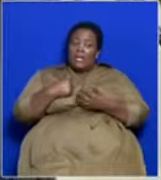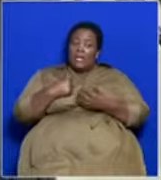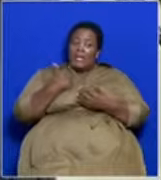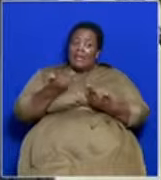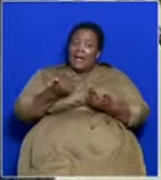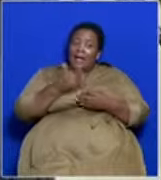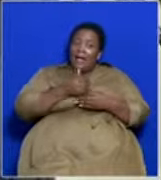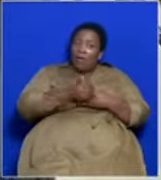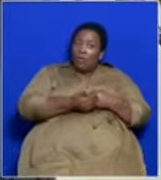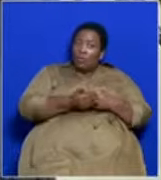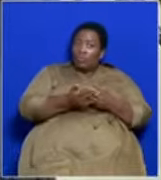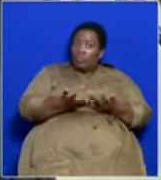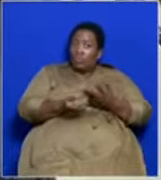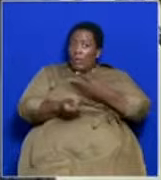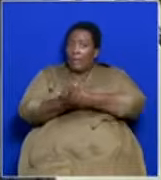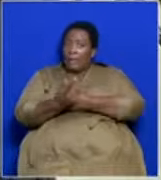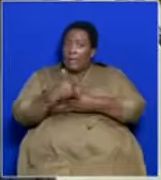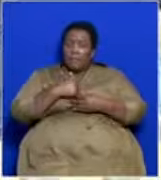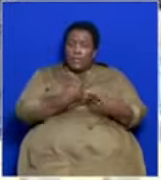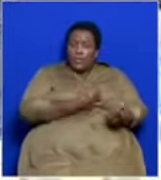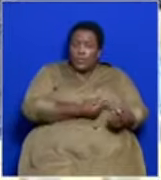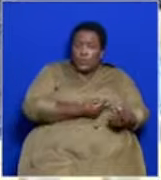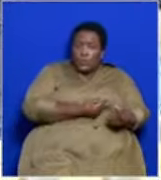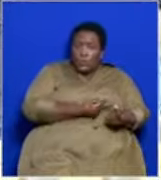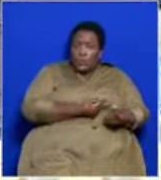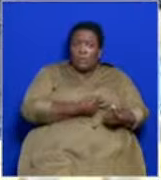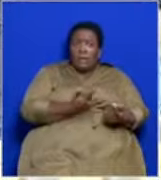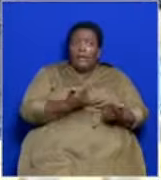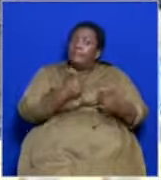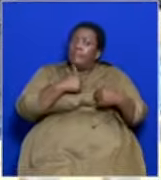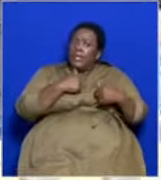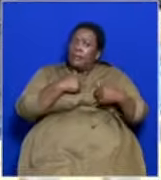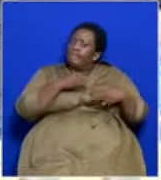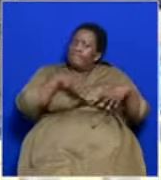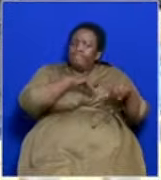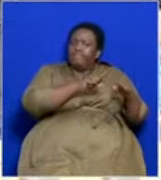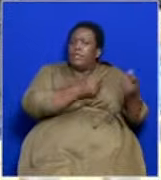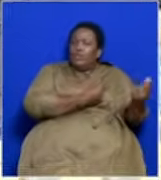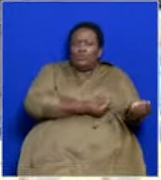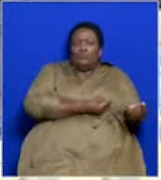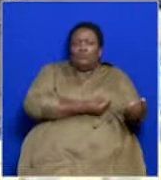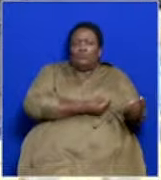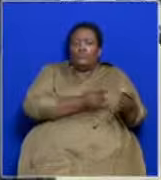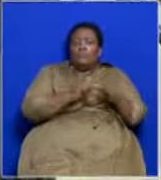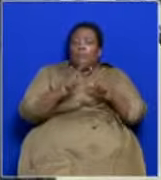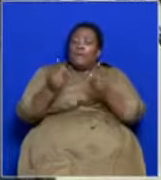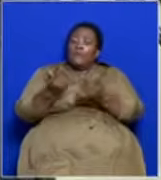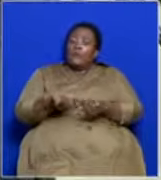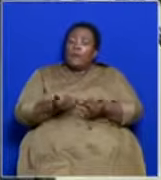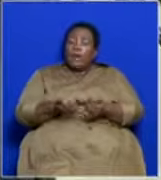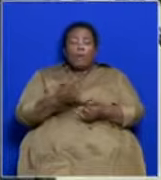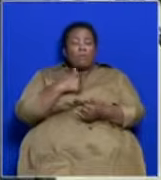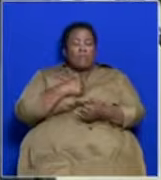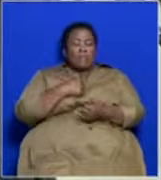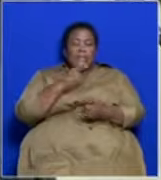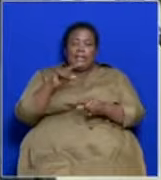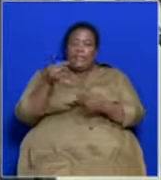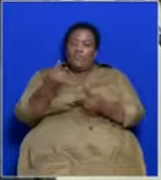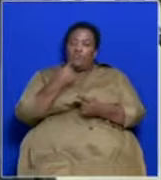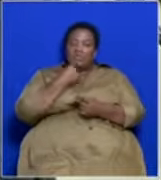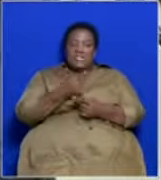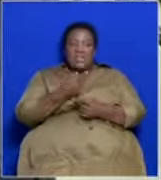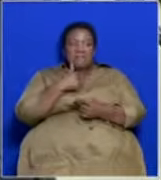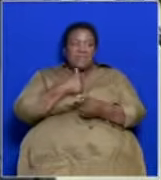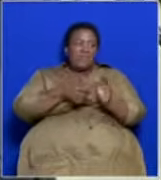will embark on what they have told me, but currently I cannot say I will go and arrest the person